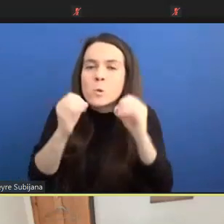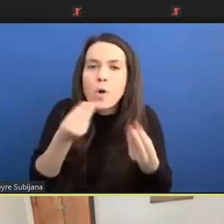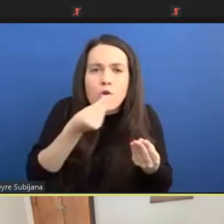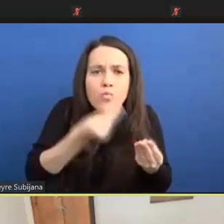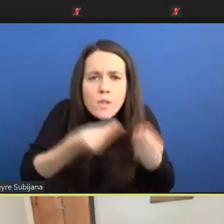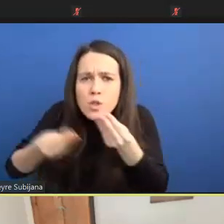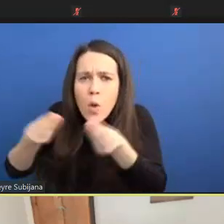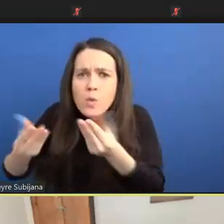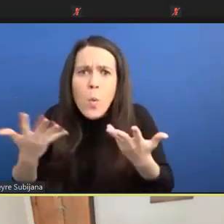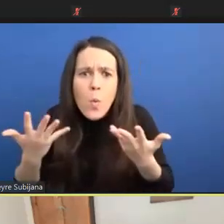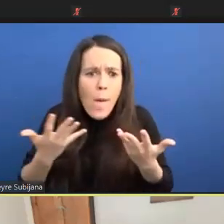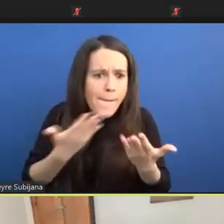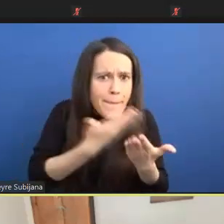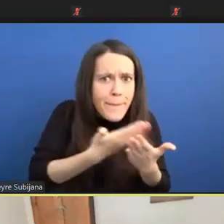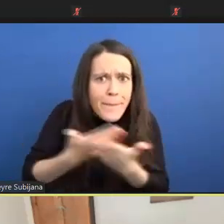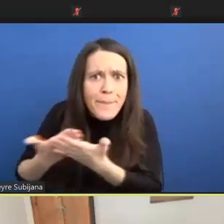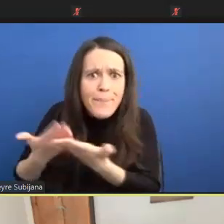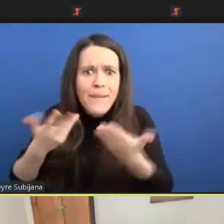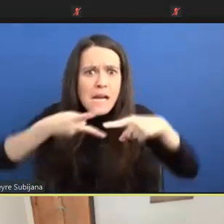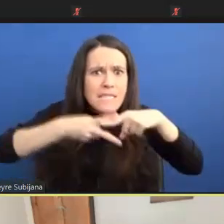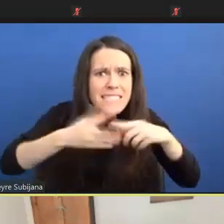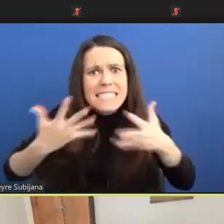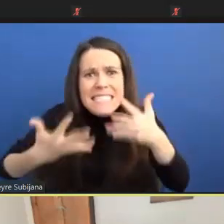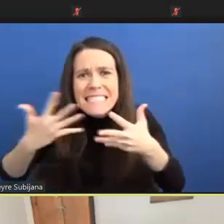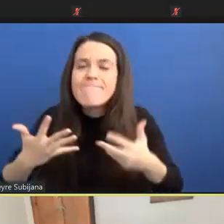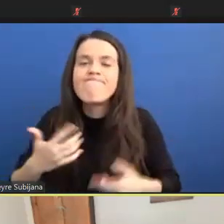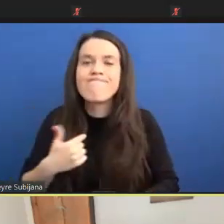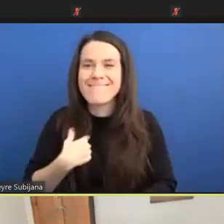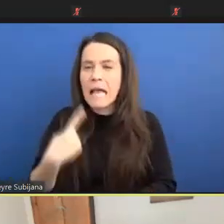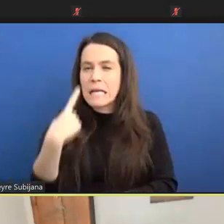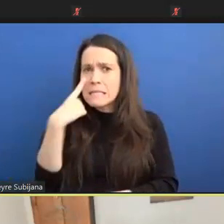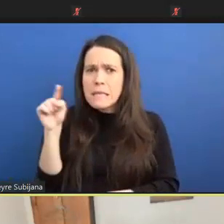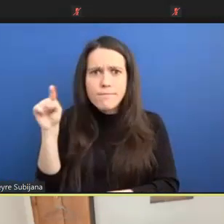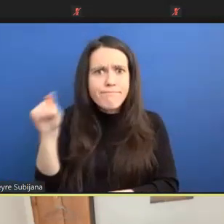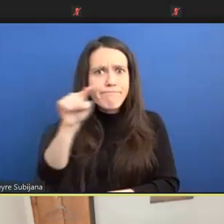What tends to happen, I think, in my experience, is that